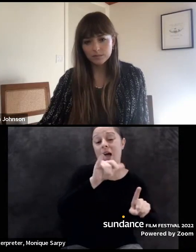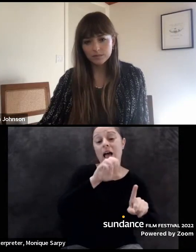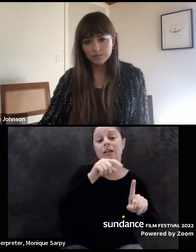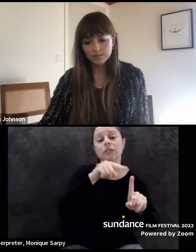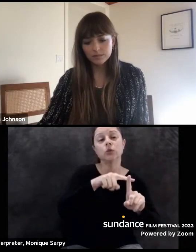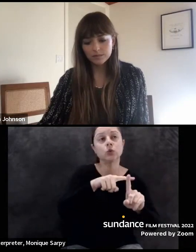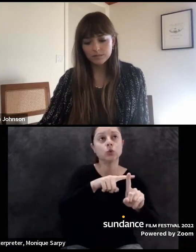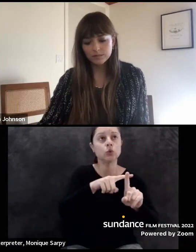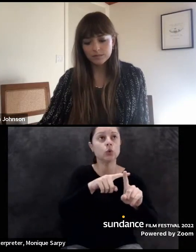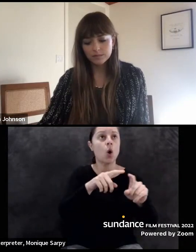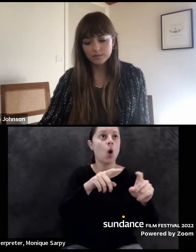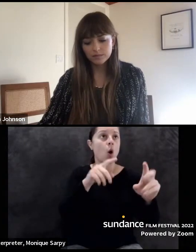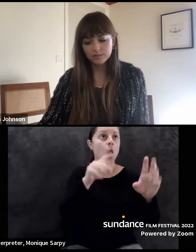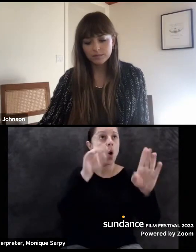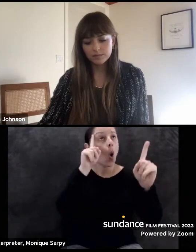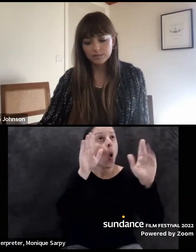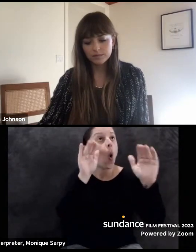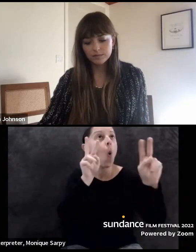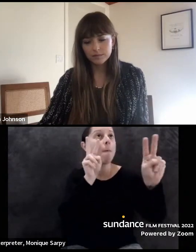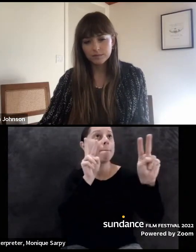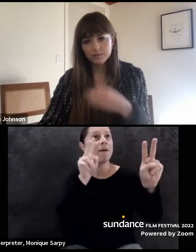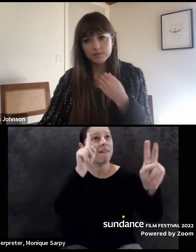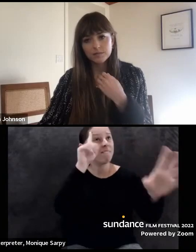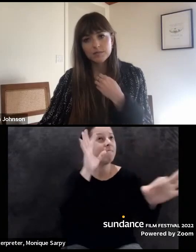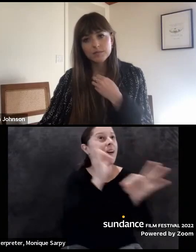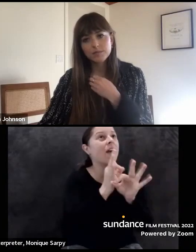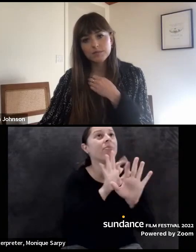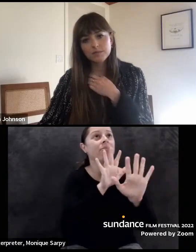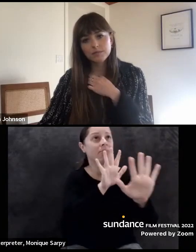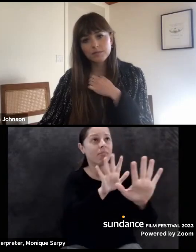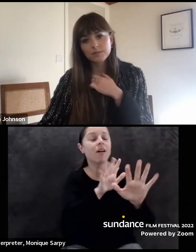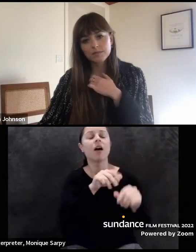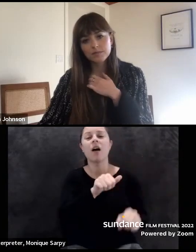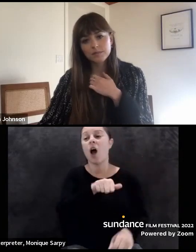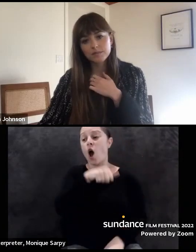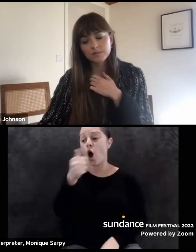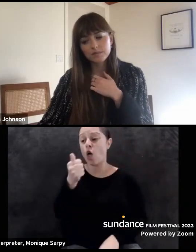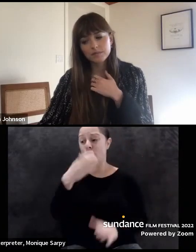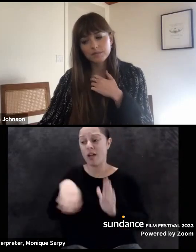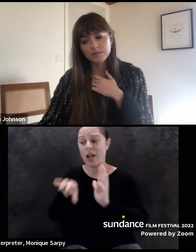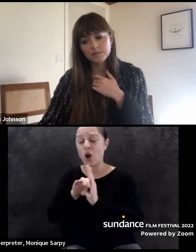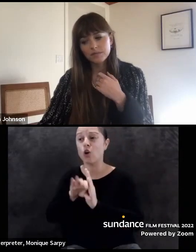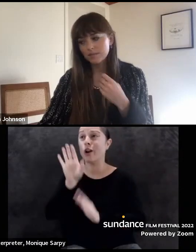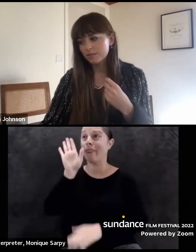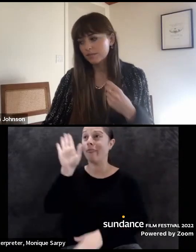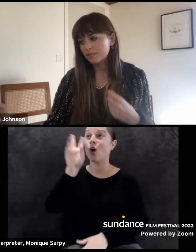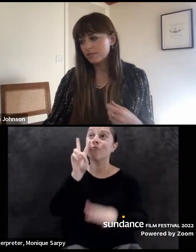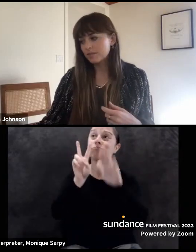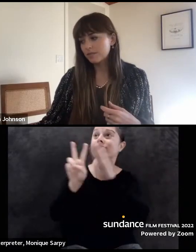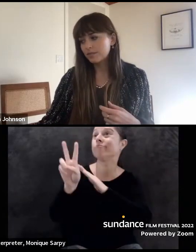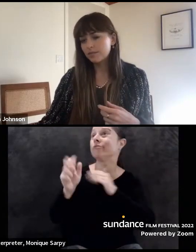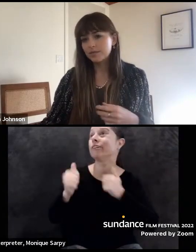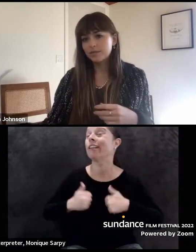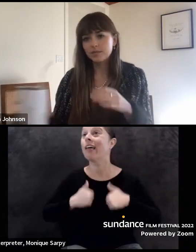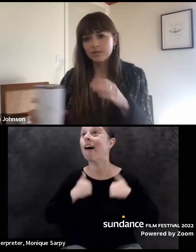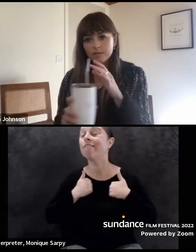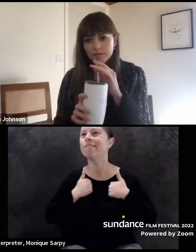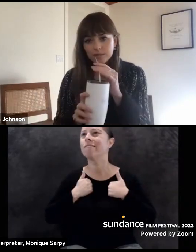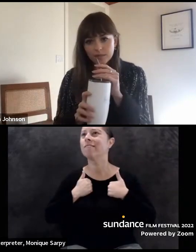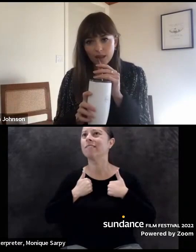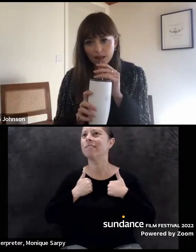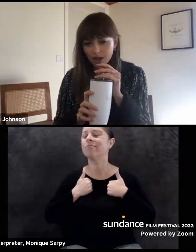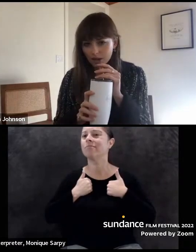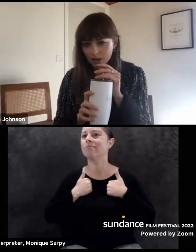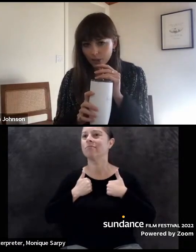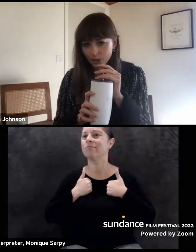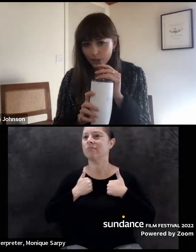hope and faith, and this other character was the opposite. Their outlook on life was, totally the effects